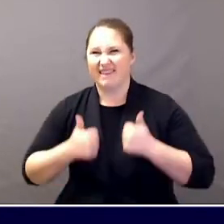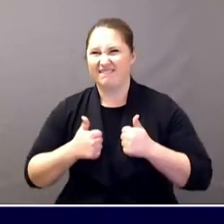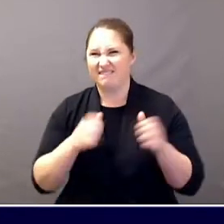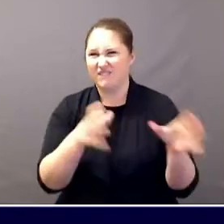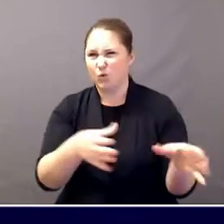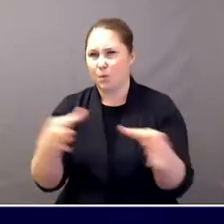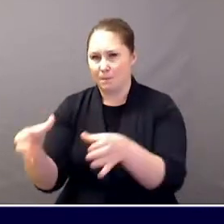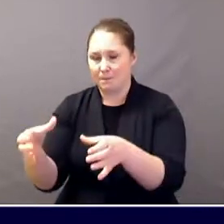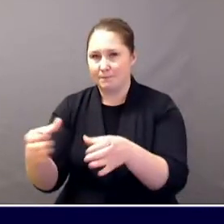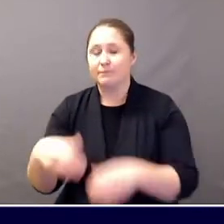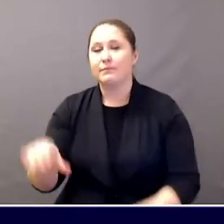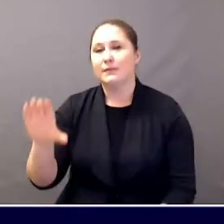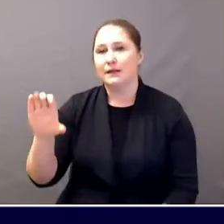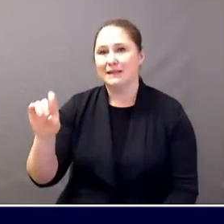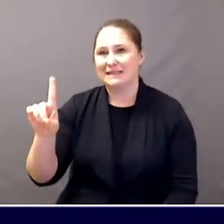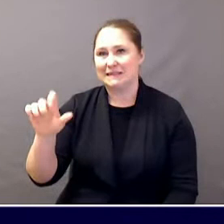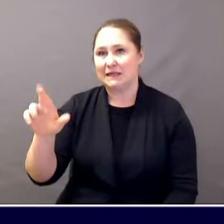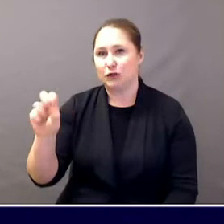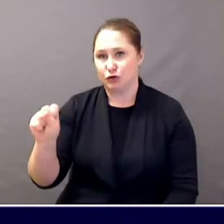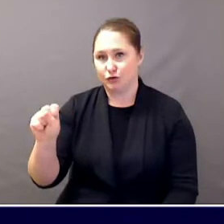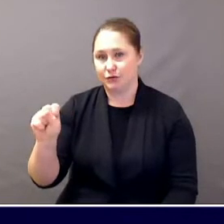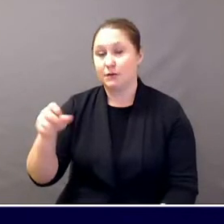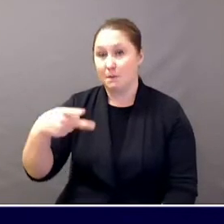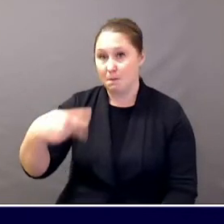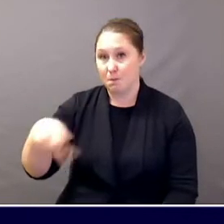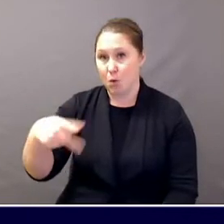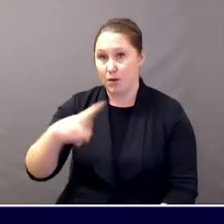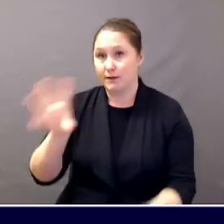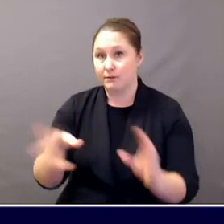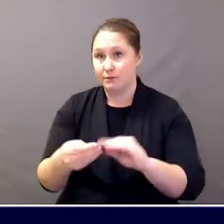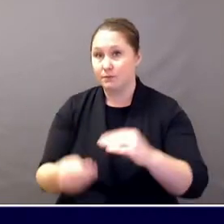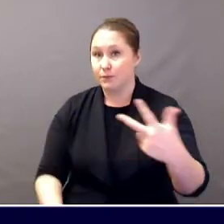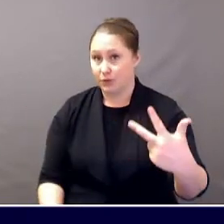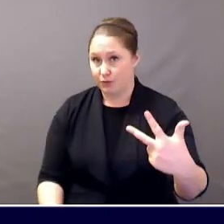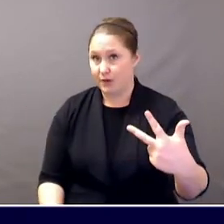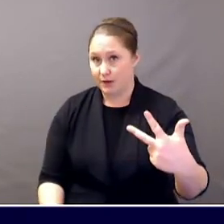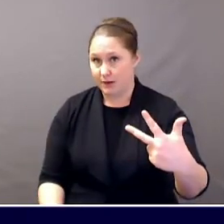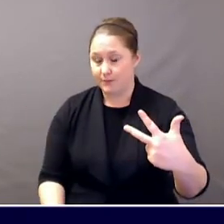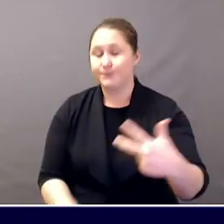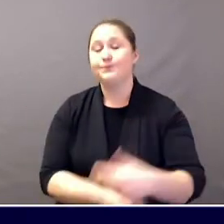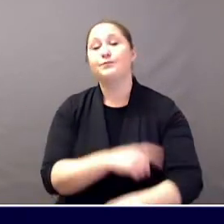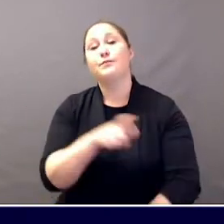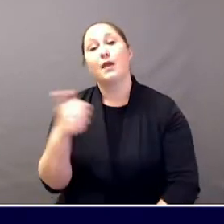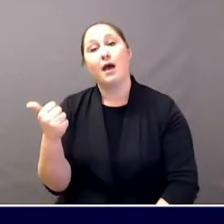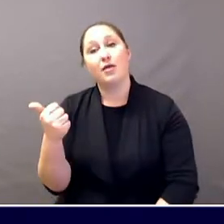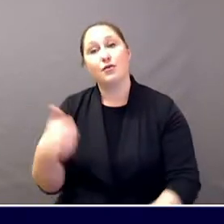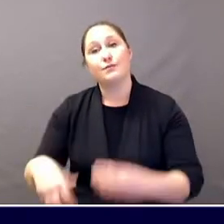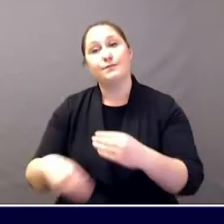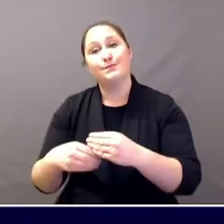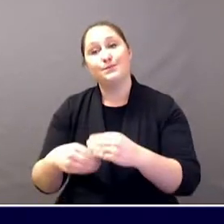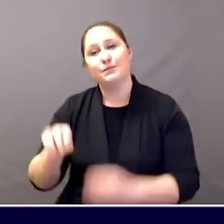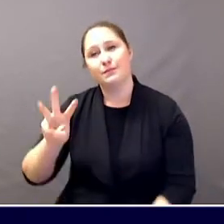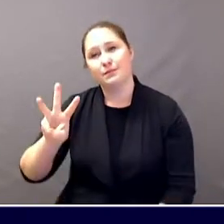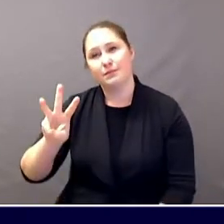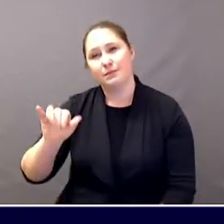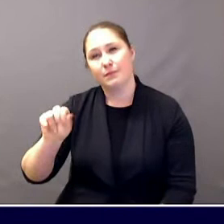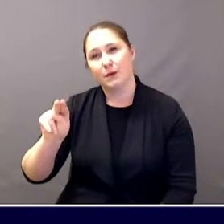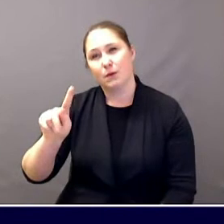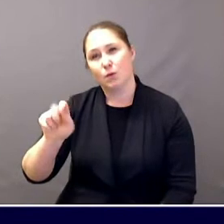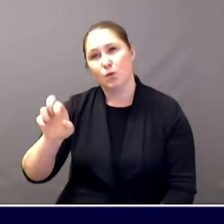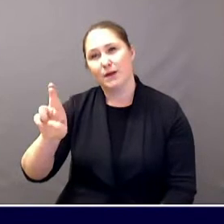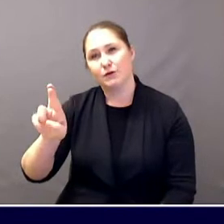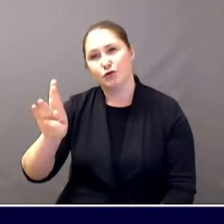being the Cedars in Portland, where we are aware of 3 cases, and a new outbreak investigation at Winterberry Heights in